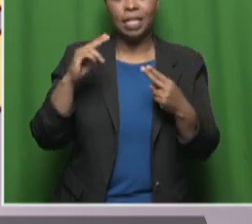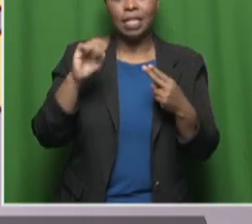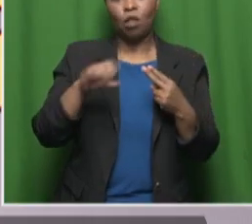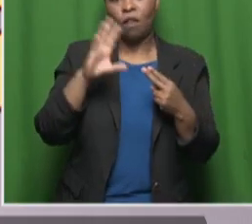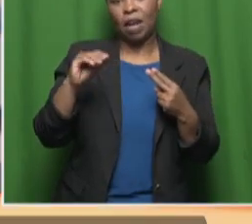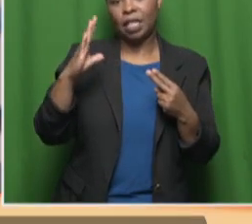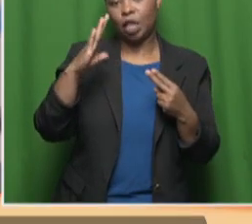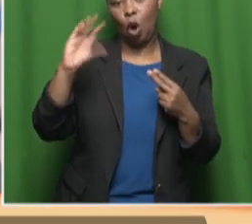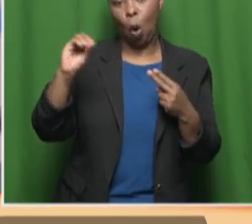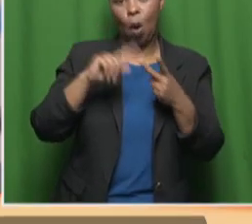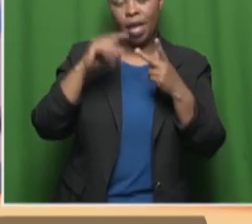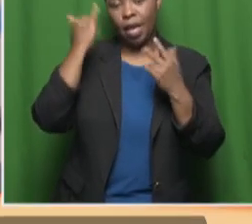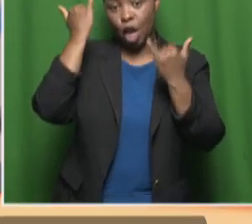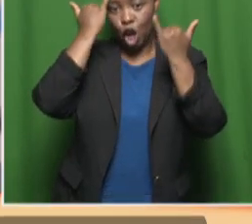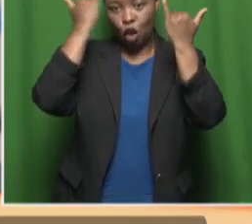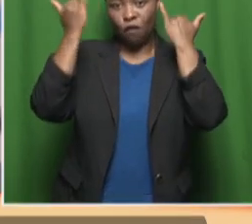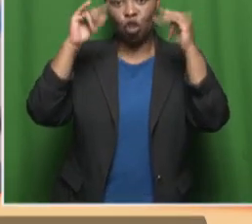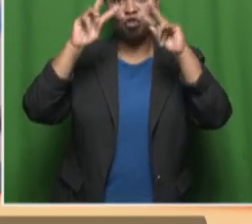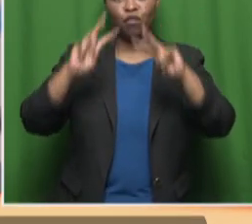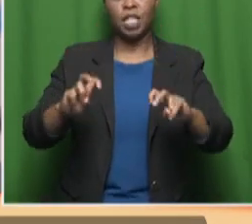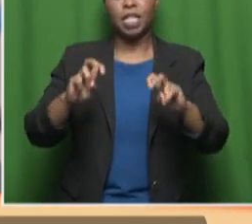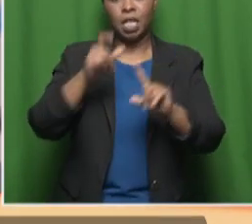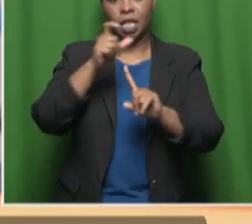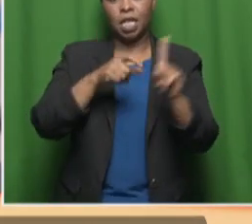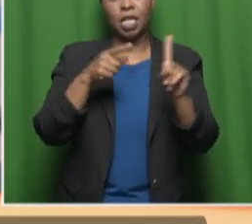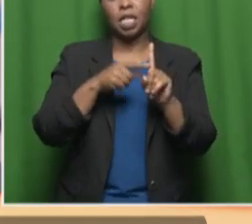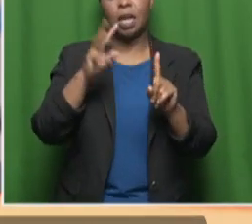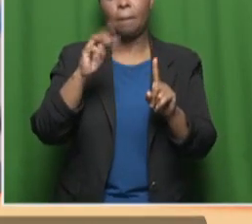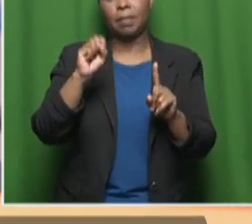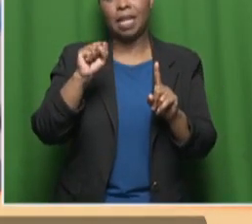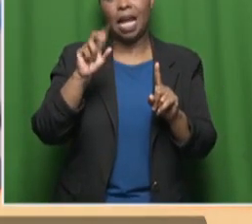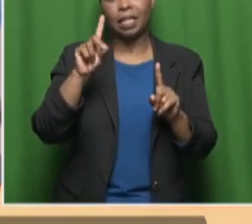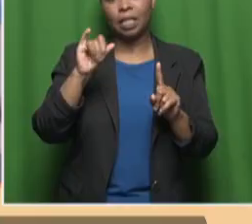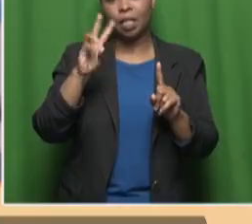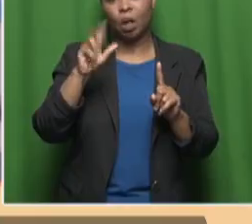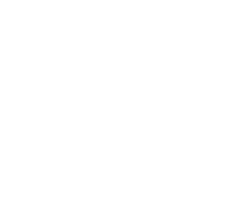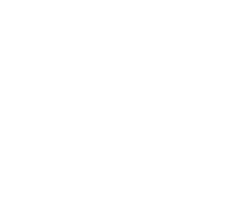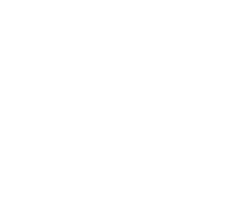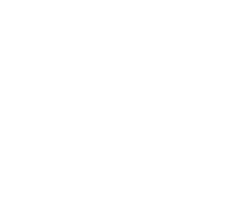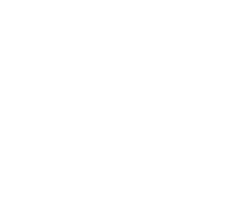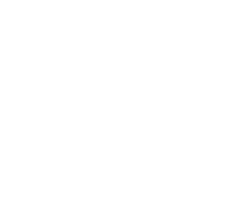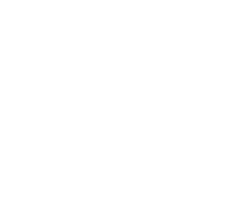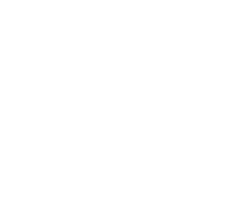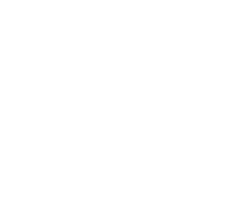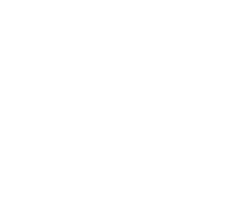Innovation and Research Consultant Fhumulani Msandiwa speaking to us about the exhibition Different Pathways.